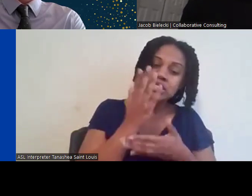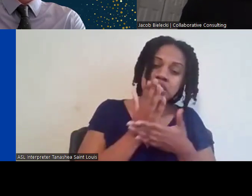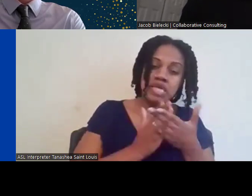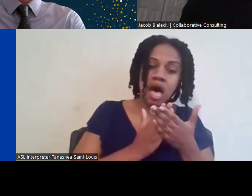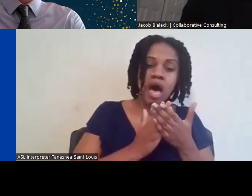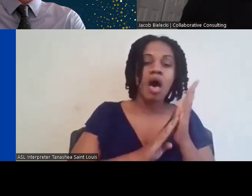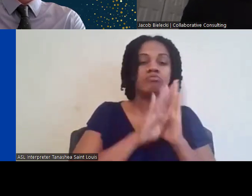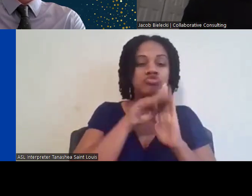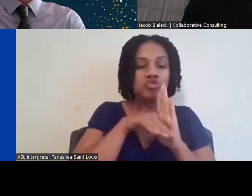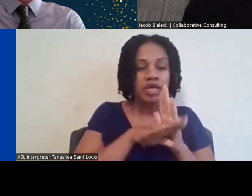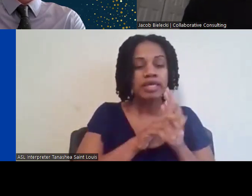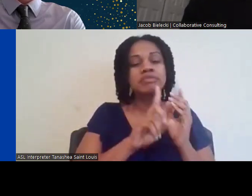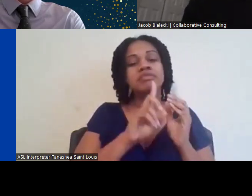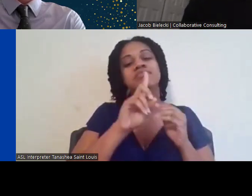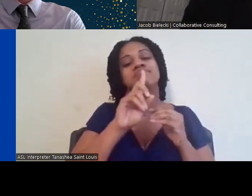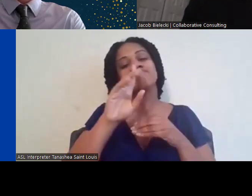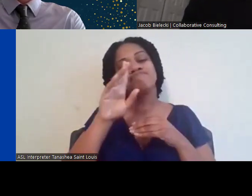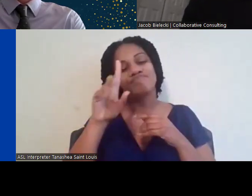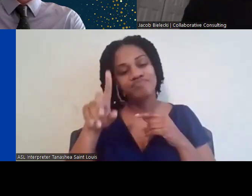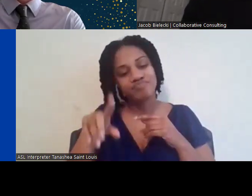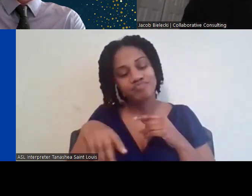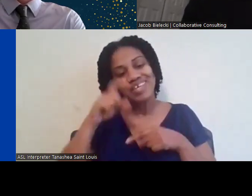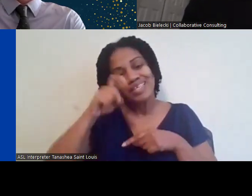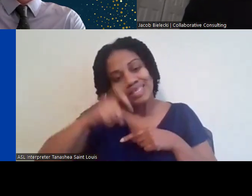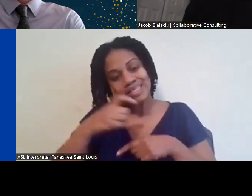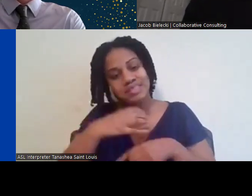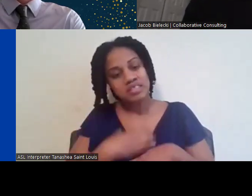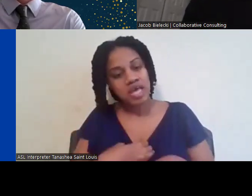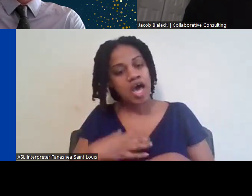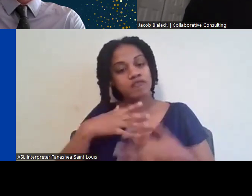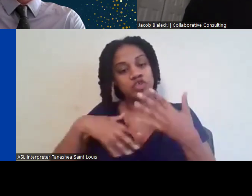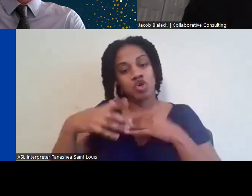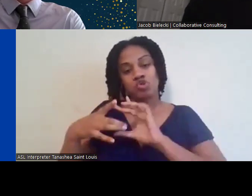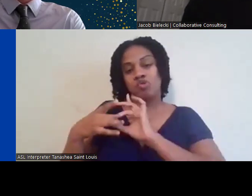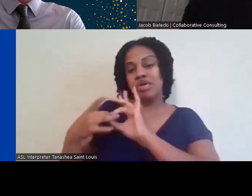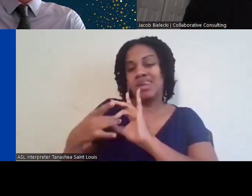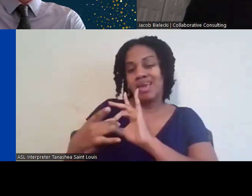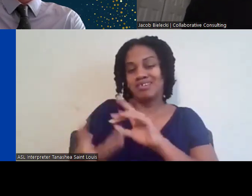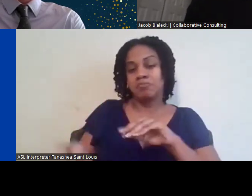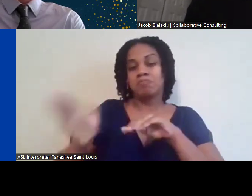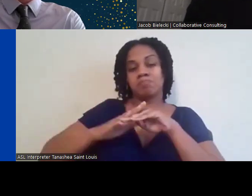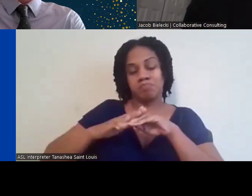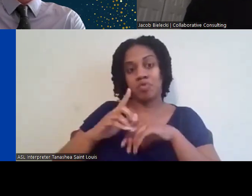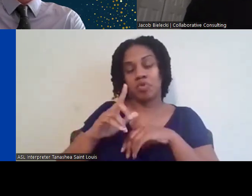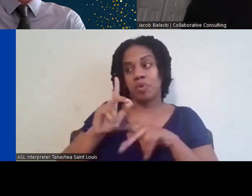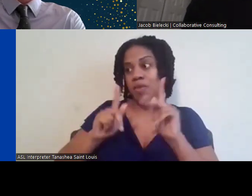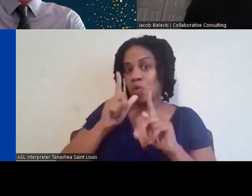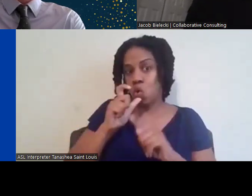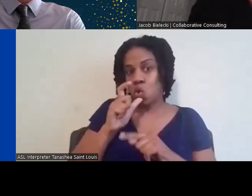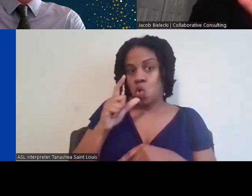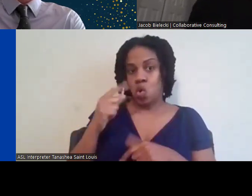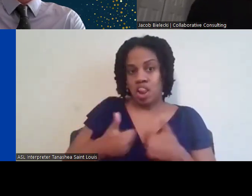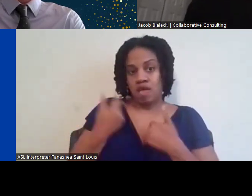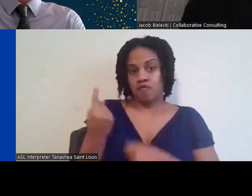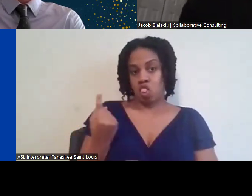trends around a need and desire for greater social connection, particularly among folks who are living alone.